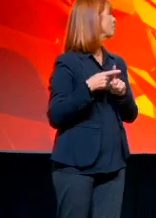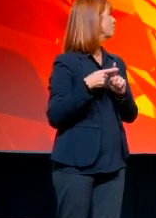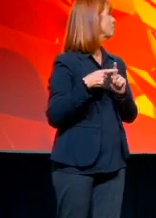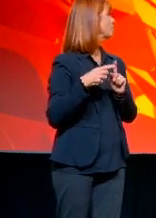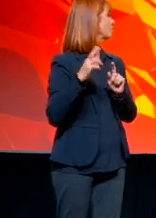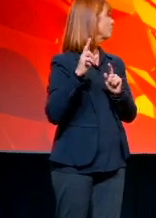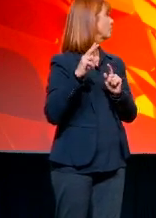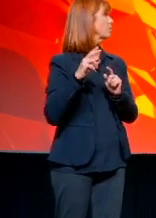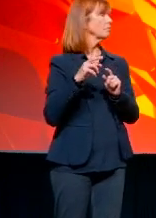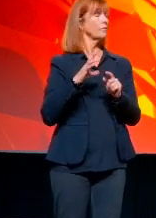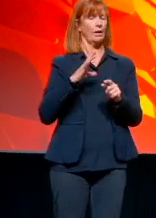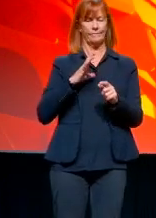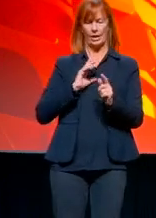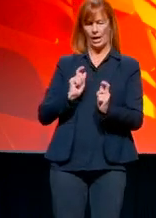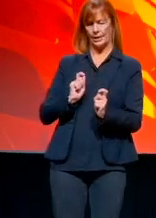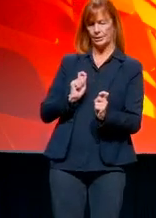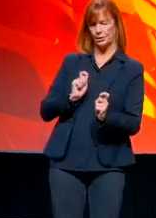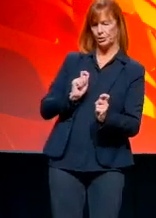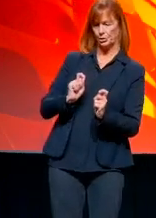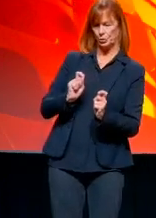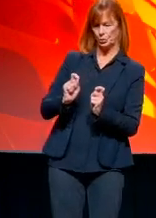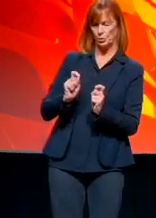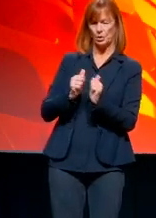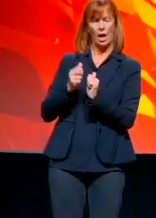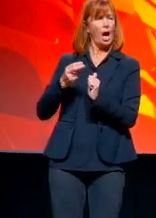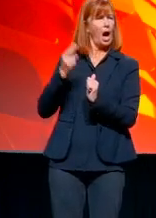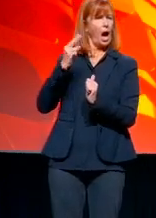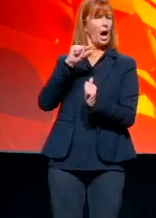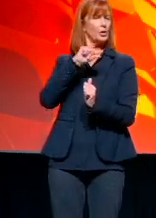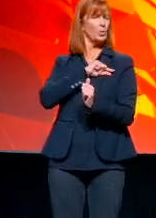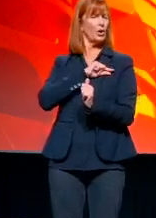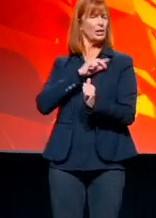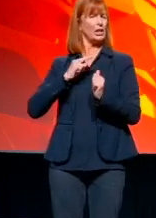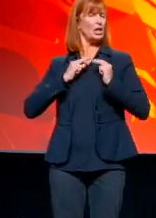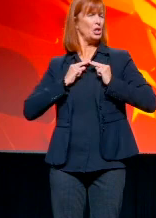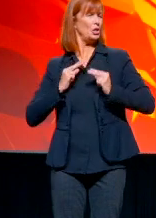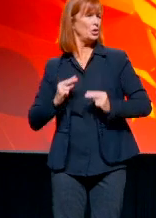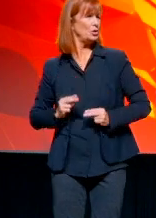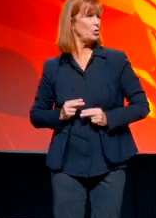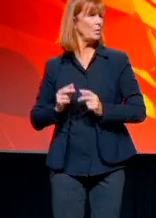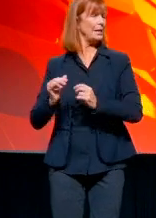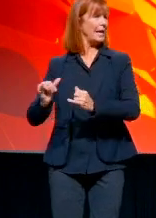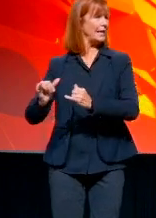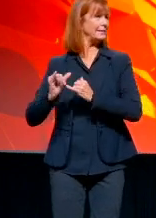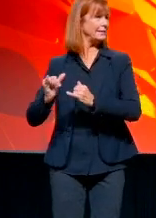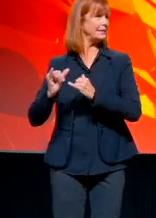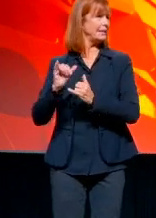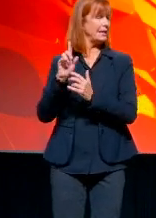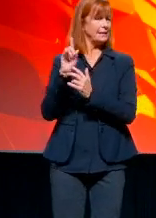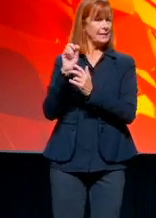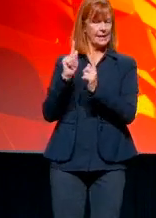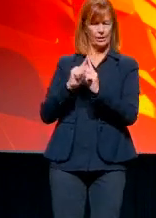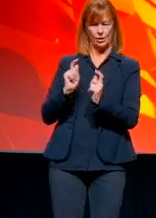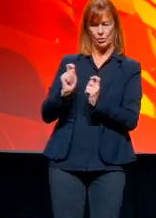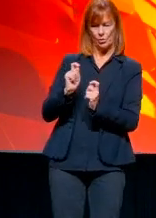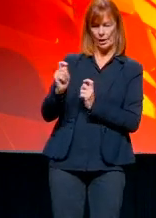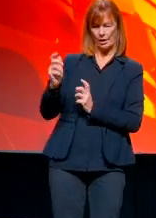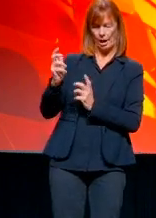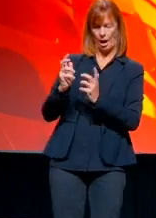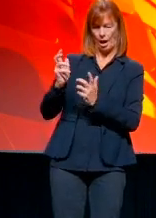that so because it's high-quality human-annotated data, that you start to align the model to make it